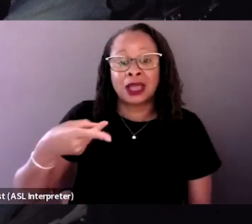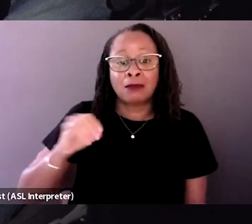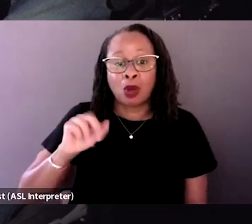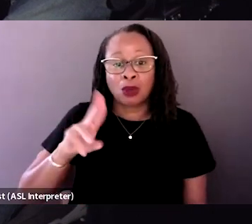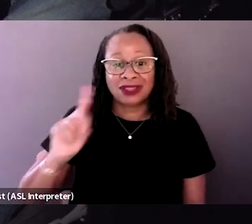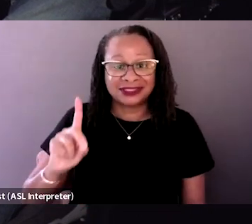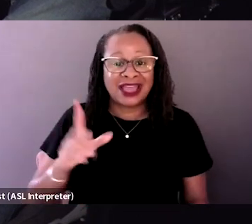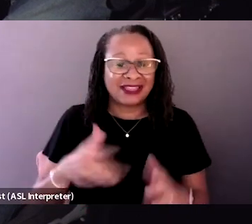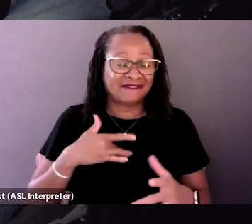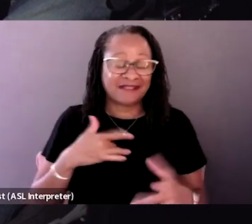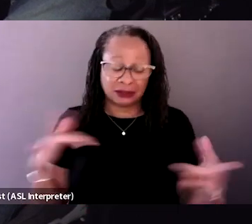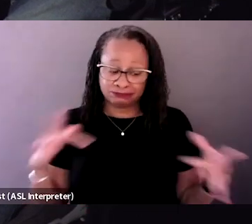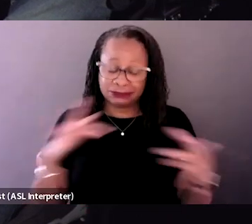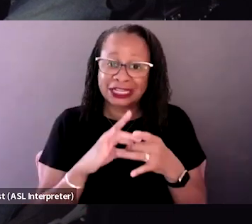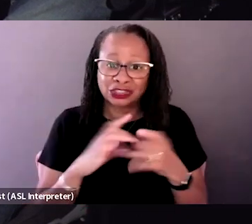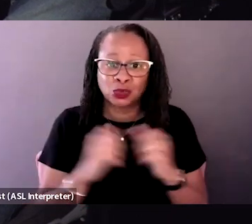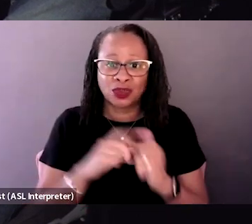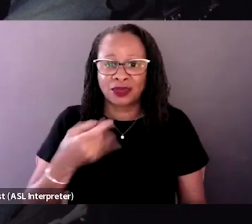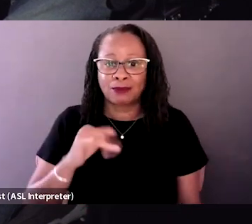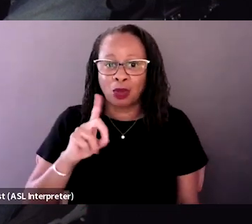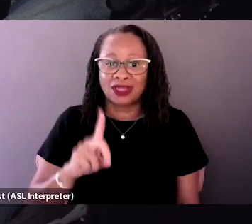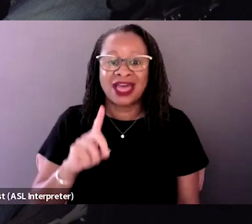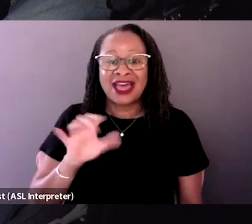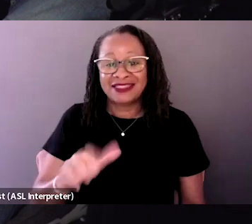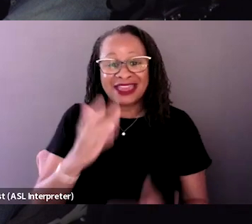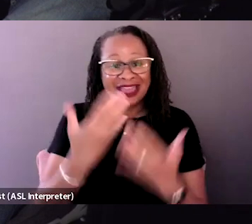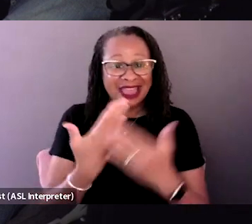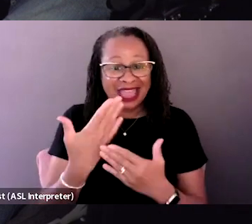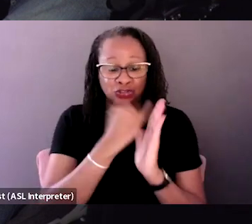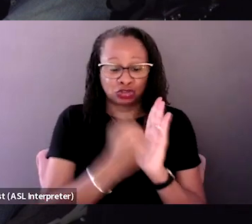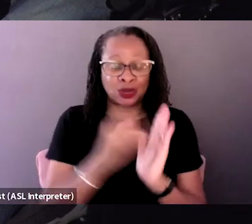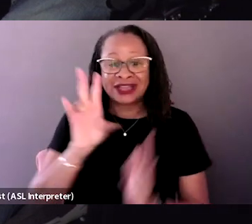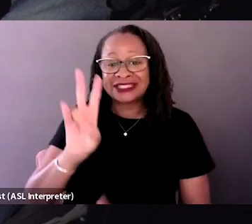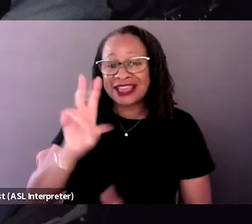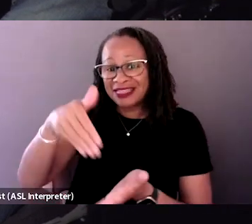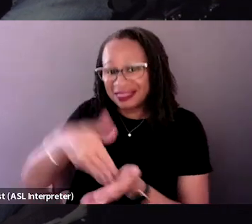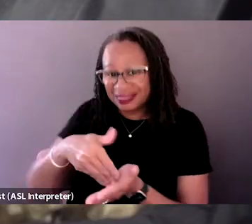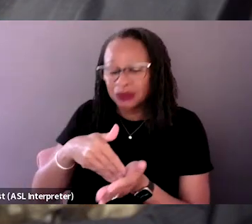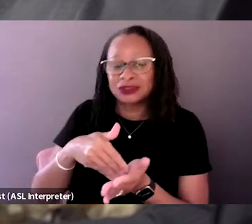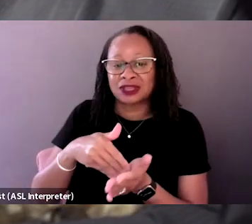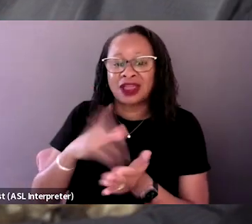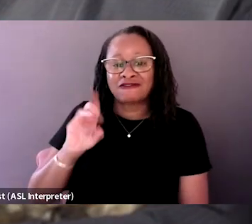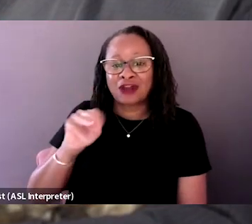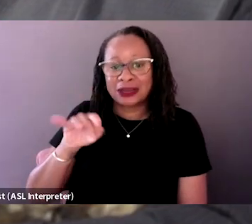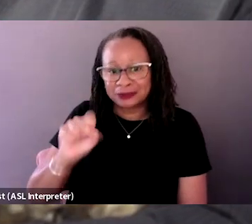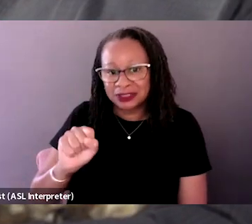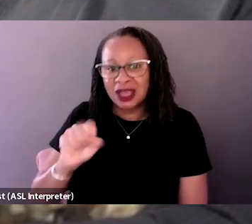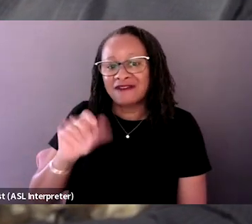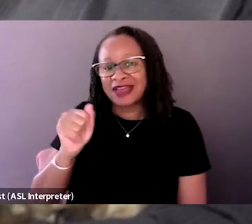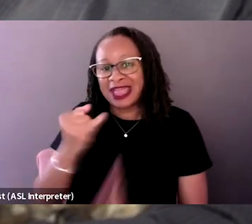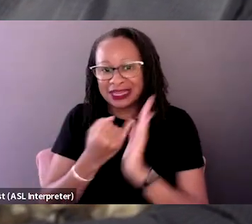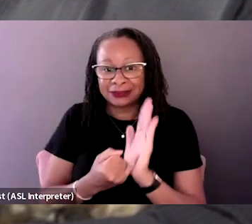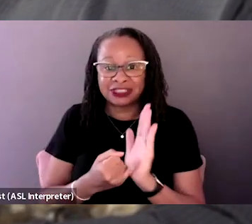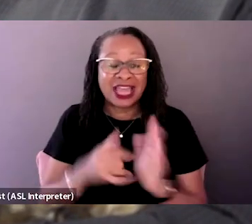kinship between Poland and Ukraine that they actually hand drew 7,000 frames of animation. They studied 10 years of